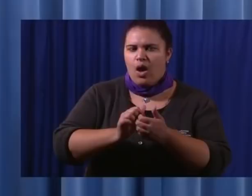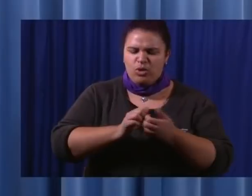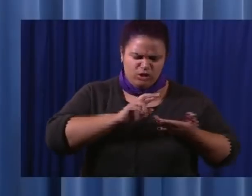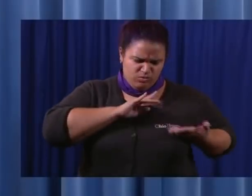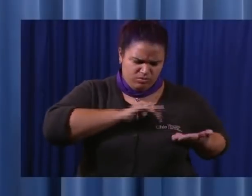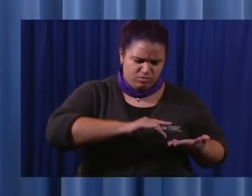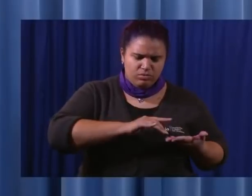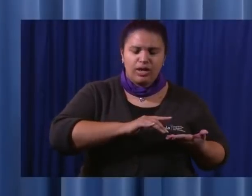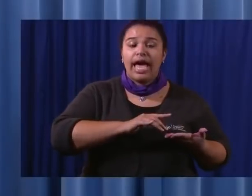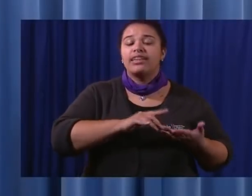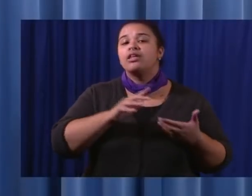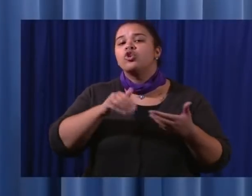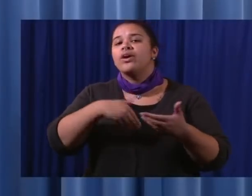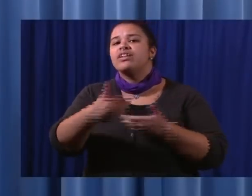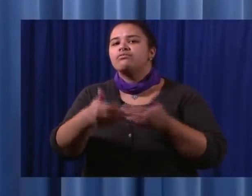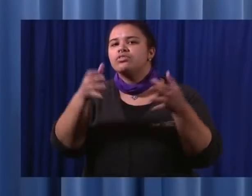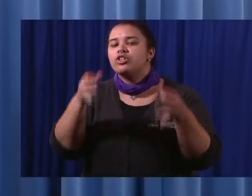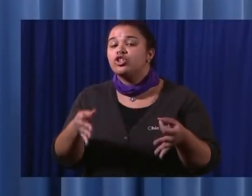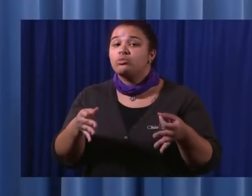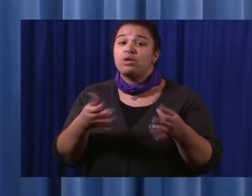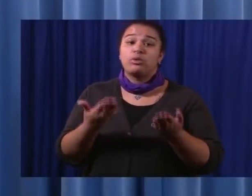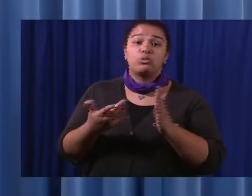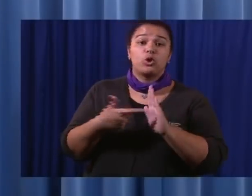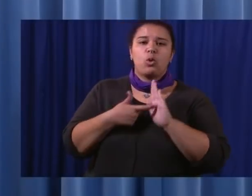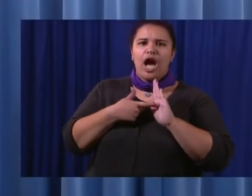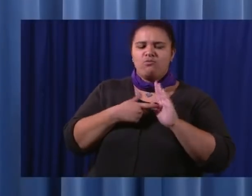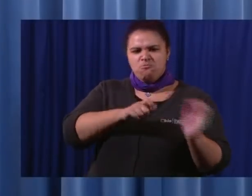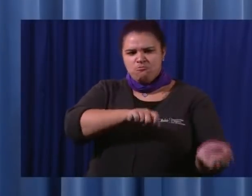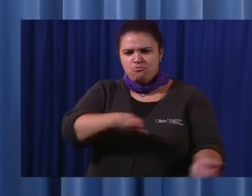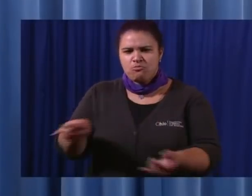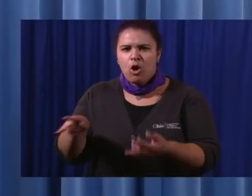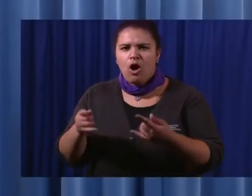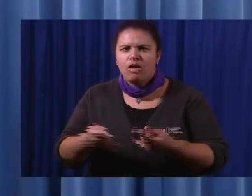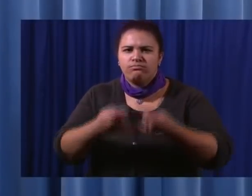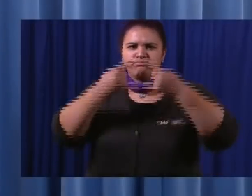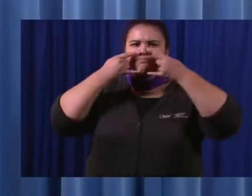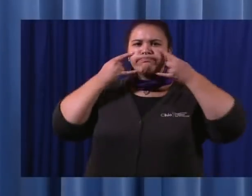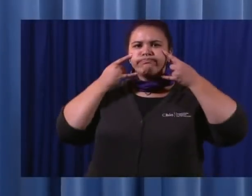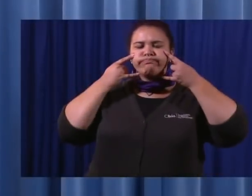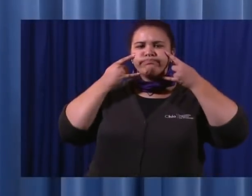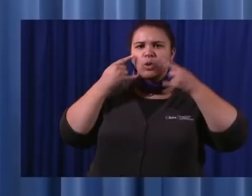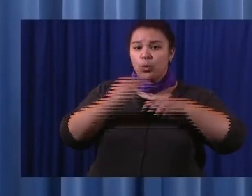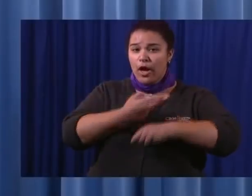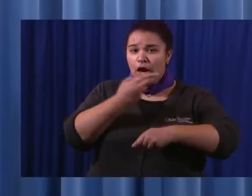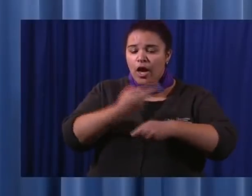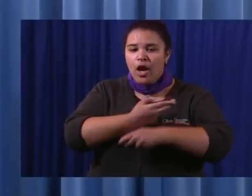mask mandates or county-specific closures? What are you looking at right now?